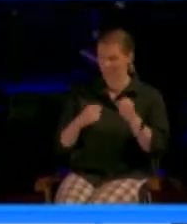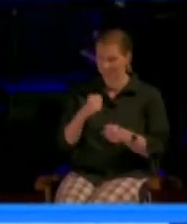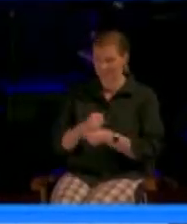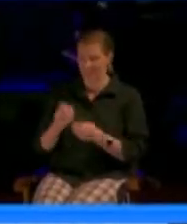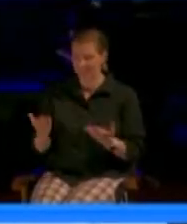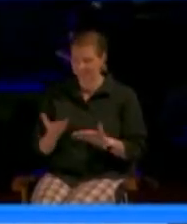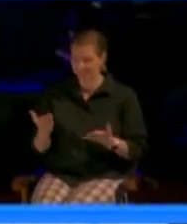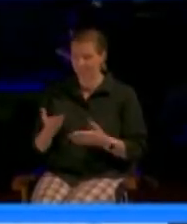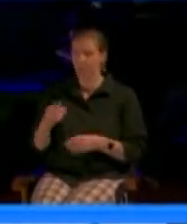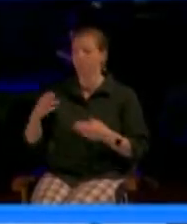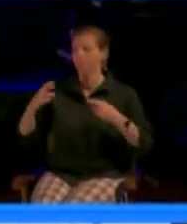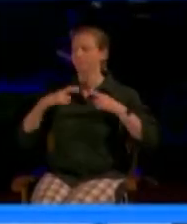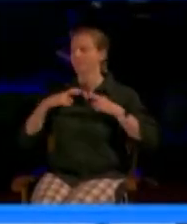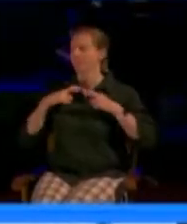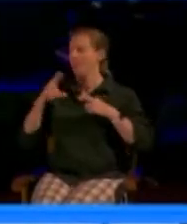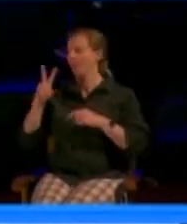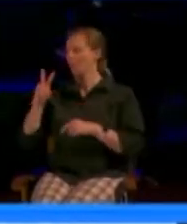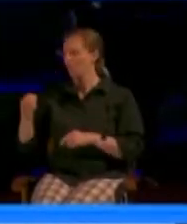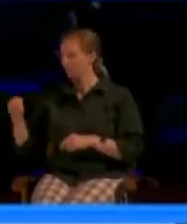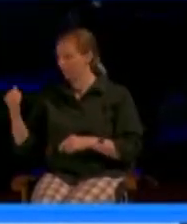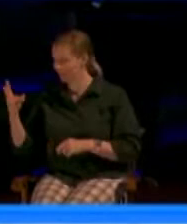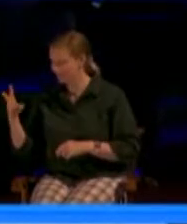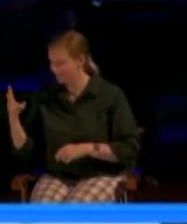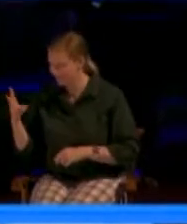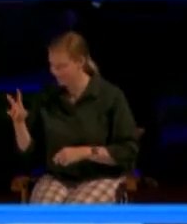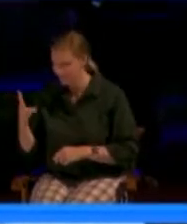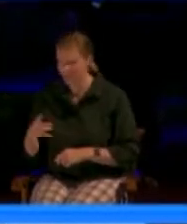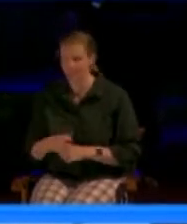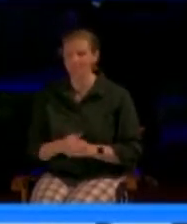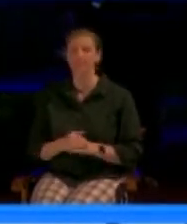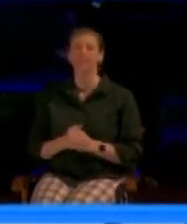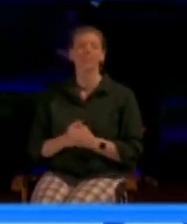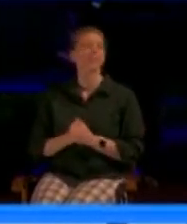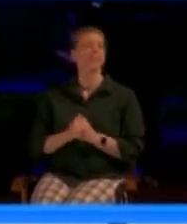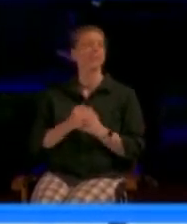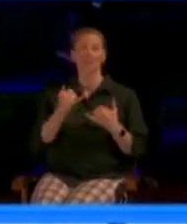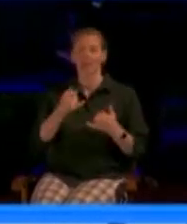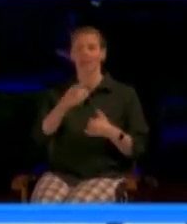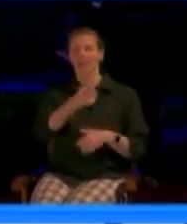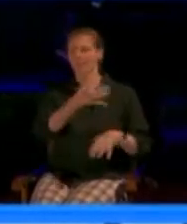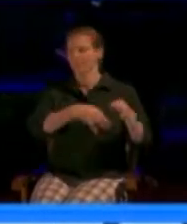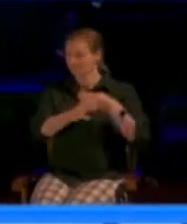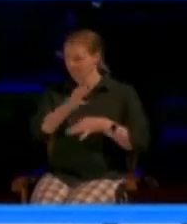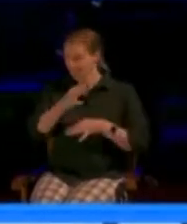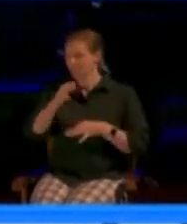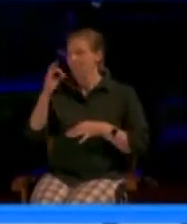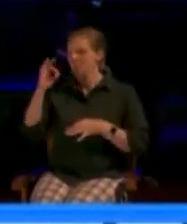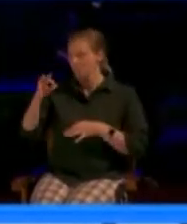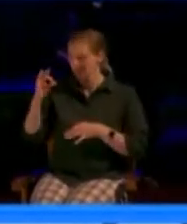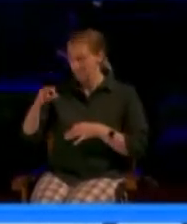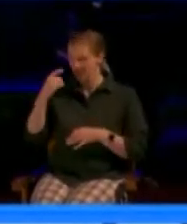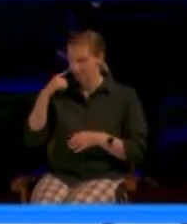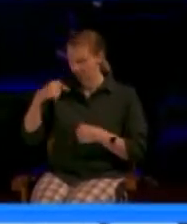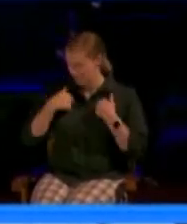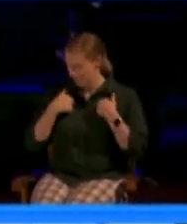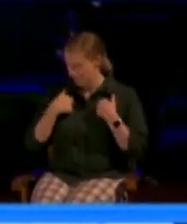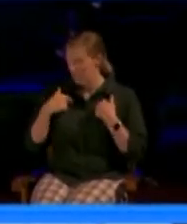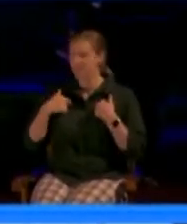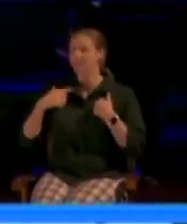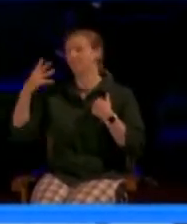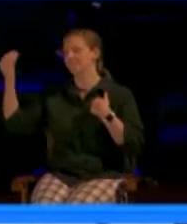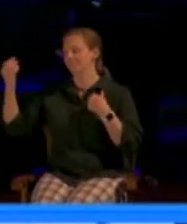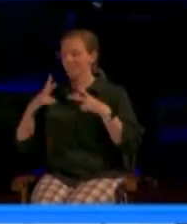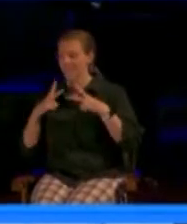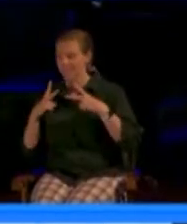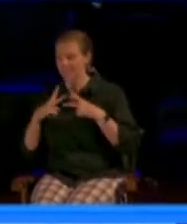back joining us this morning as he fills in to preach for me while I'm on vacation. Dr. Carter and his wife are members here, and they serve our